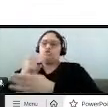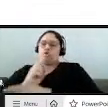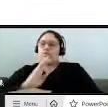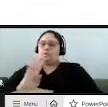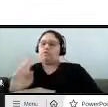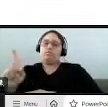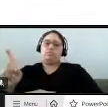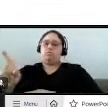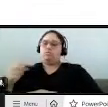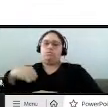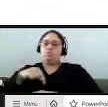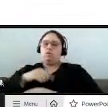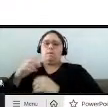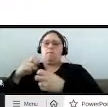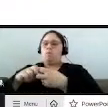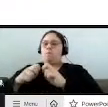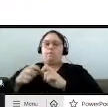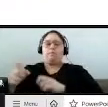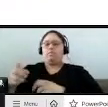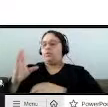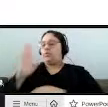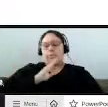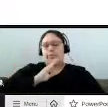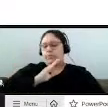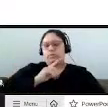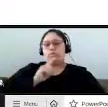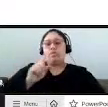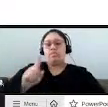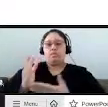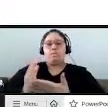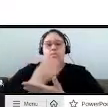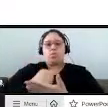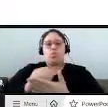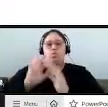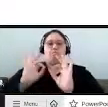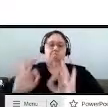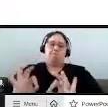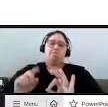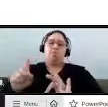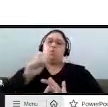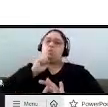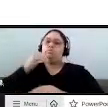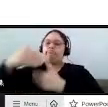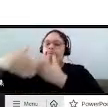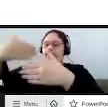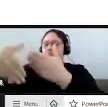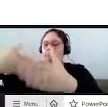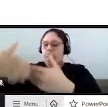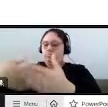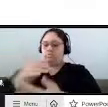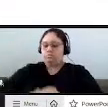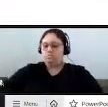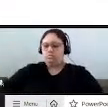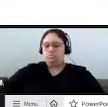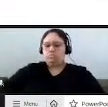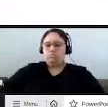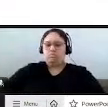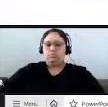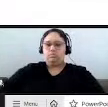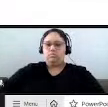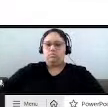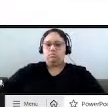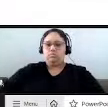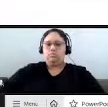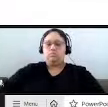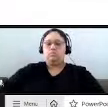also not where we had any problems. So that has been procured already, and that is in use already. In order to address the